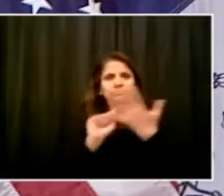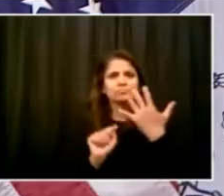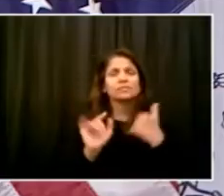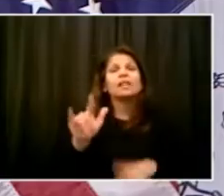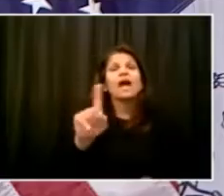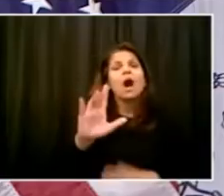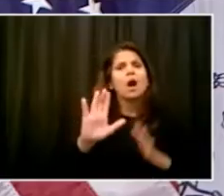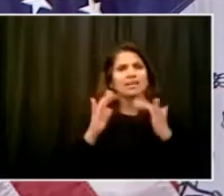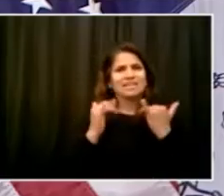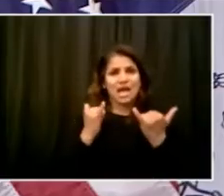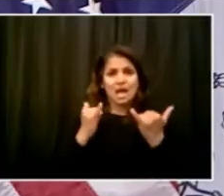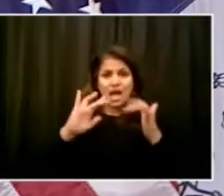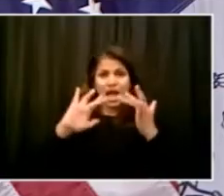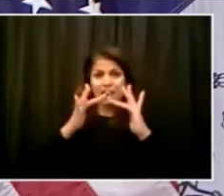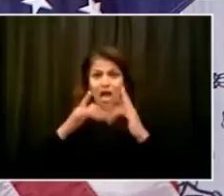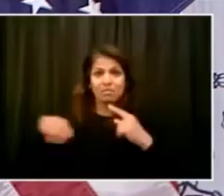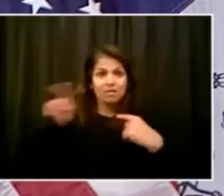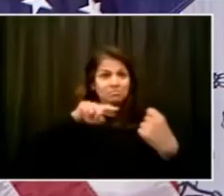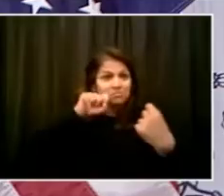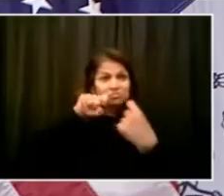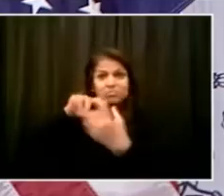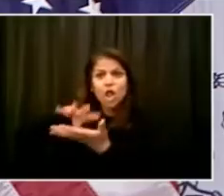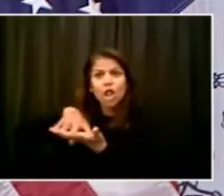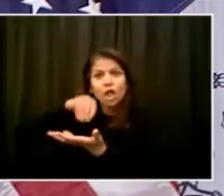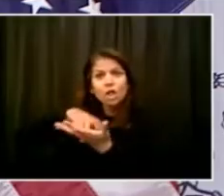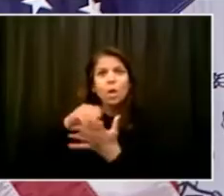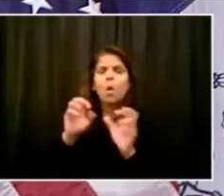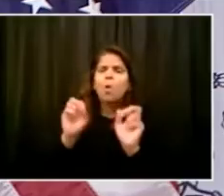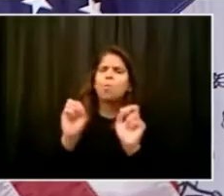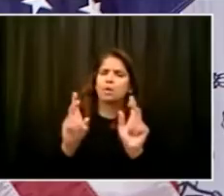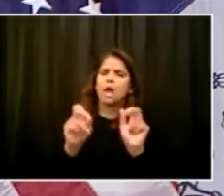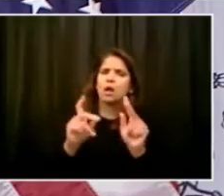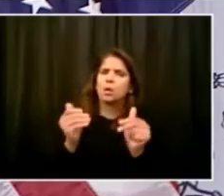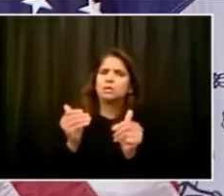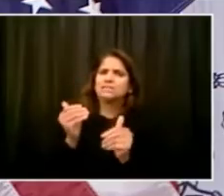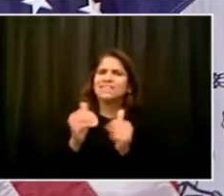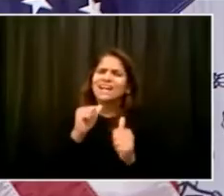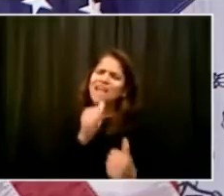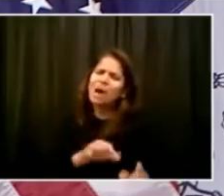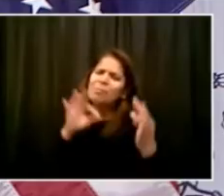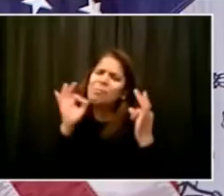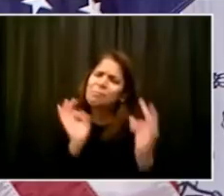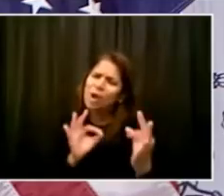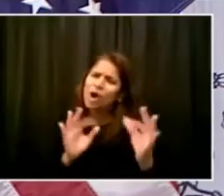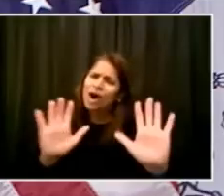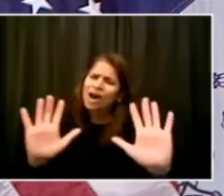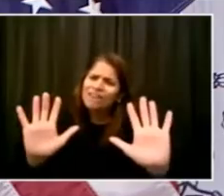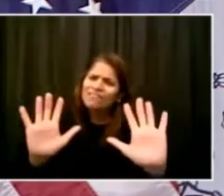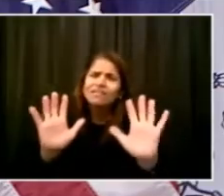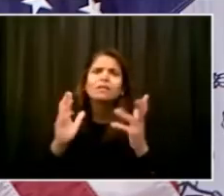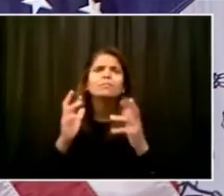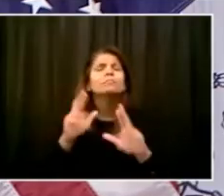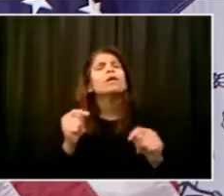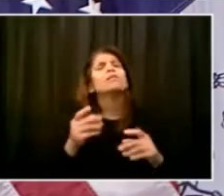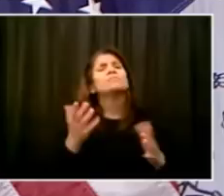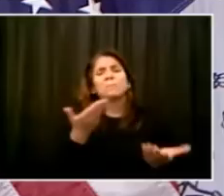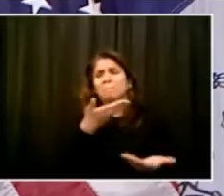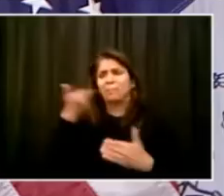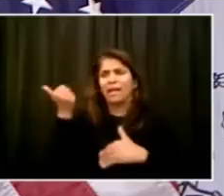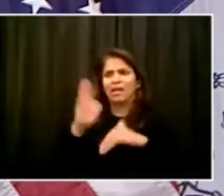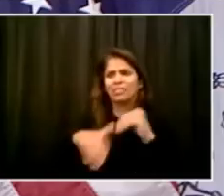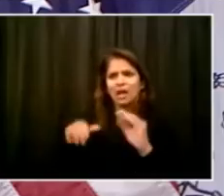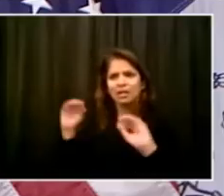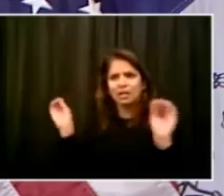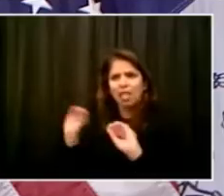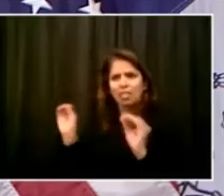But we're going to do the best we can under remote learning, and we're going to use the summer to fullest advantage. But to educate our kids, the best thing to do is